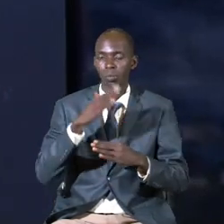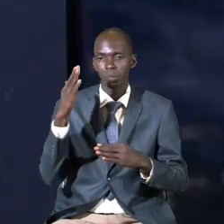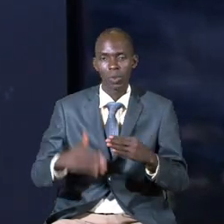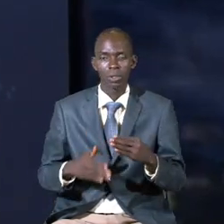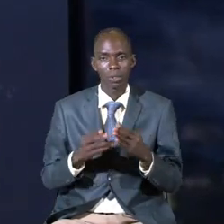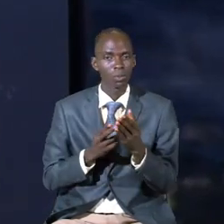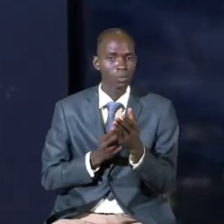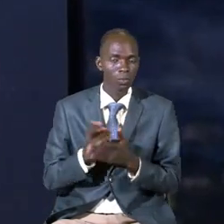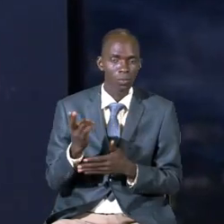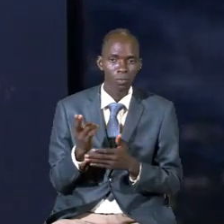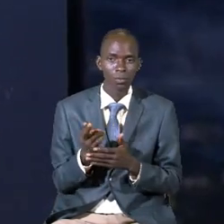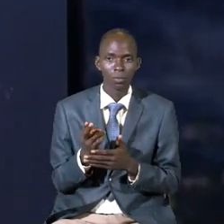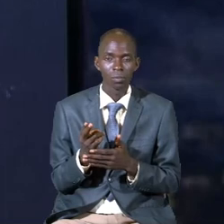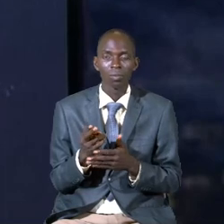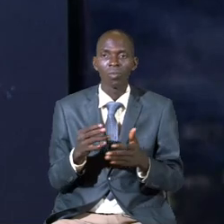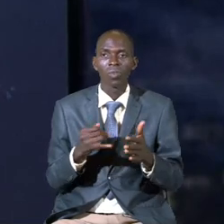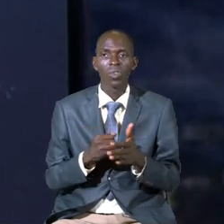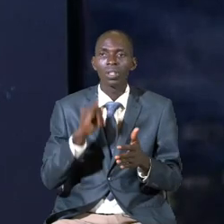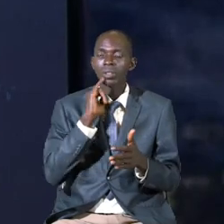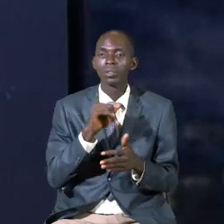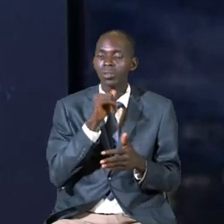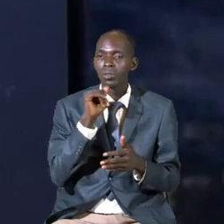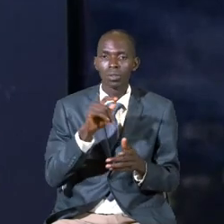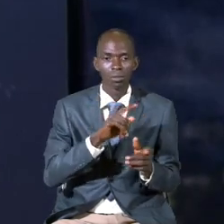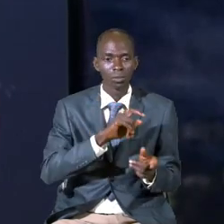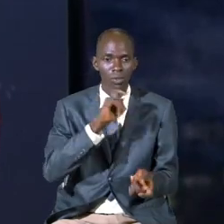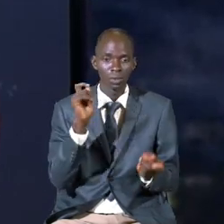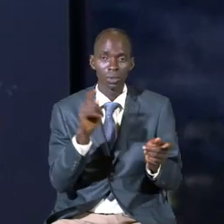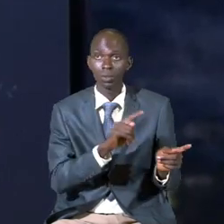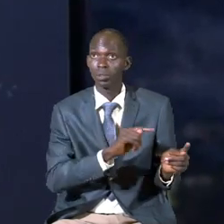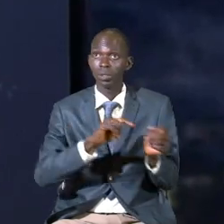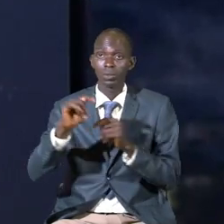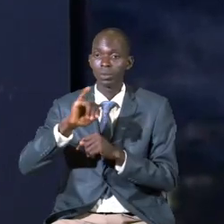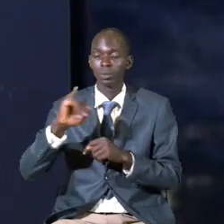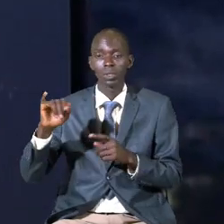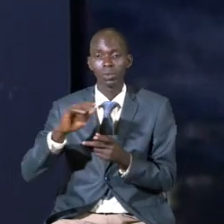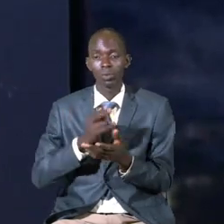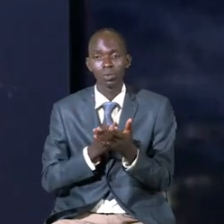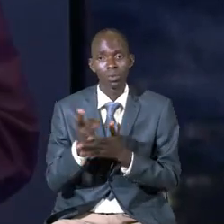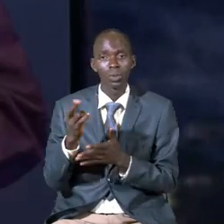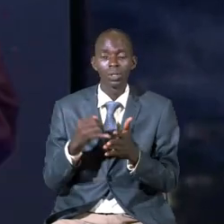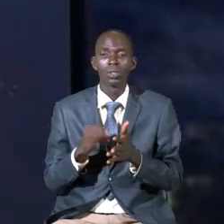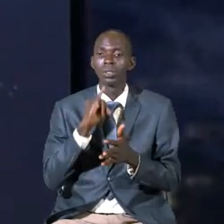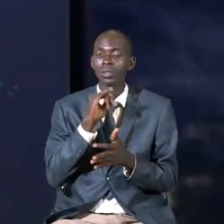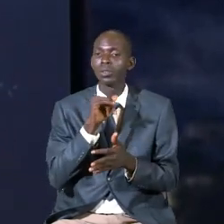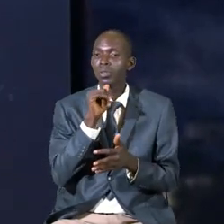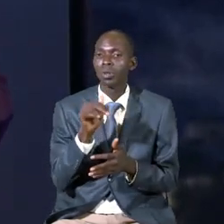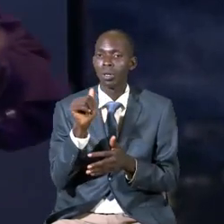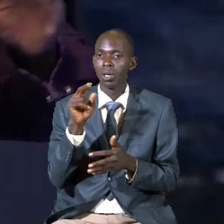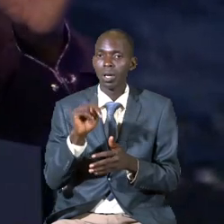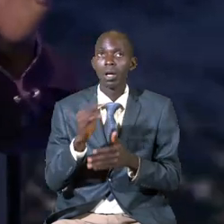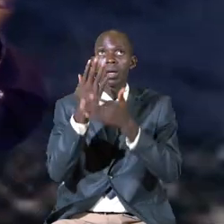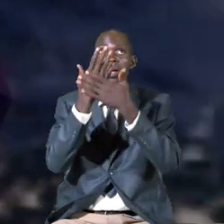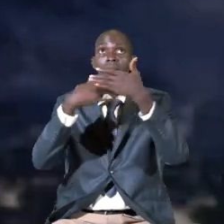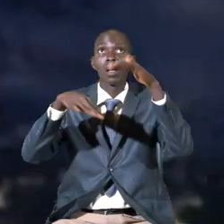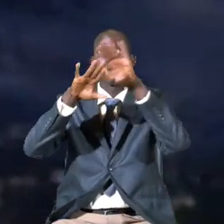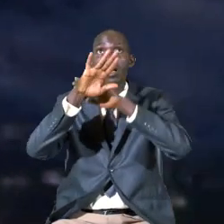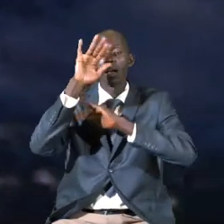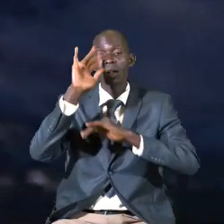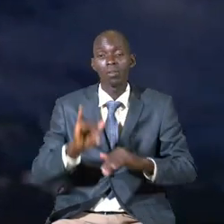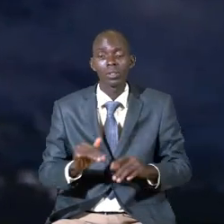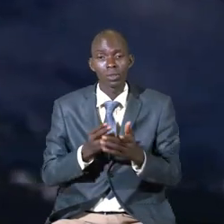it's not transporting truth it is not a heavenly truth and so you want to